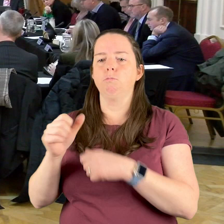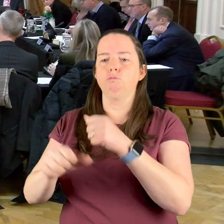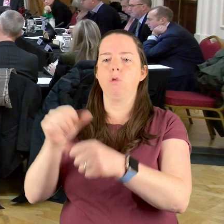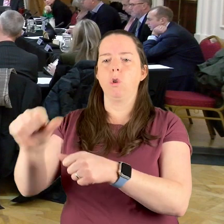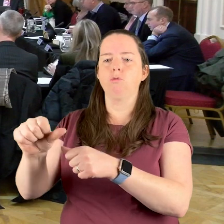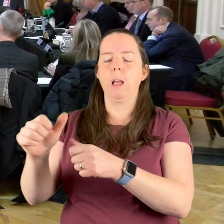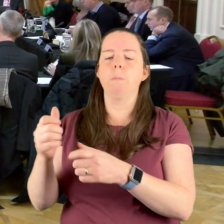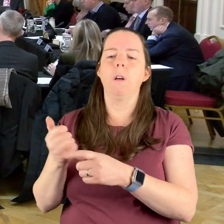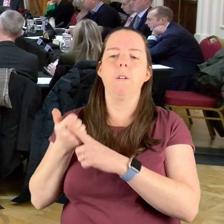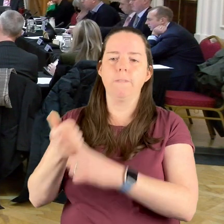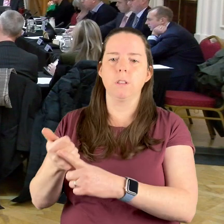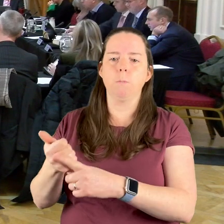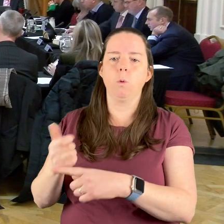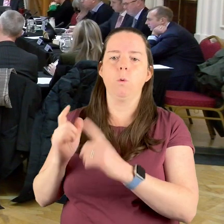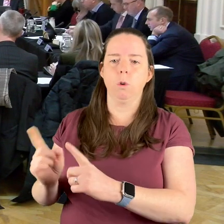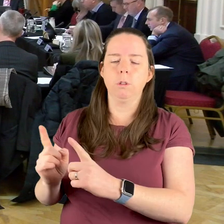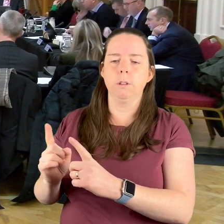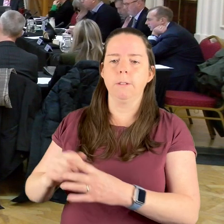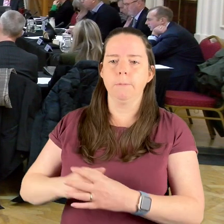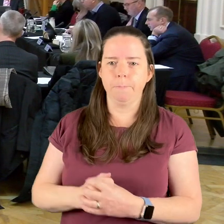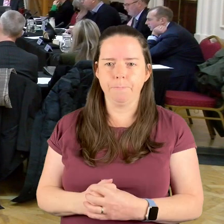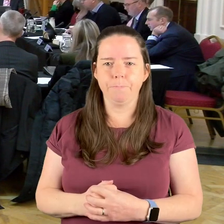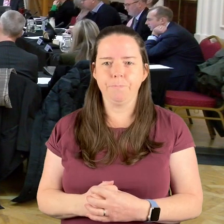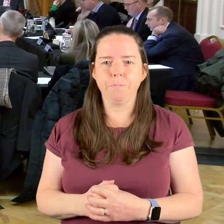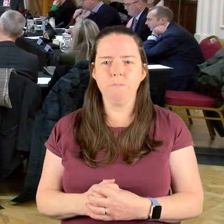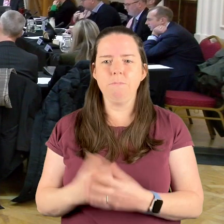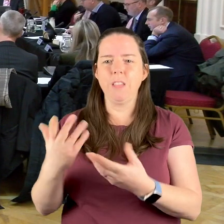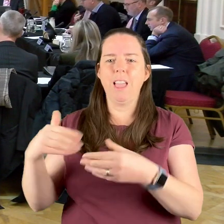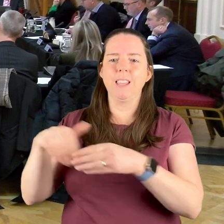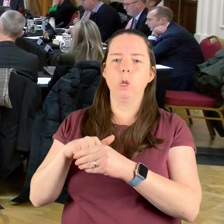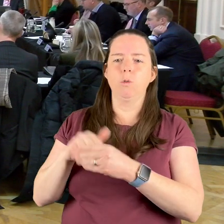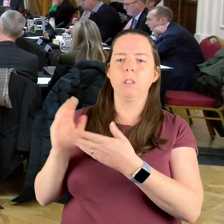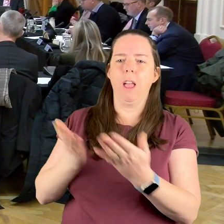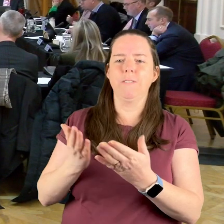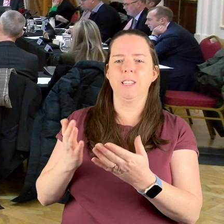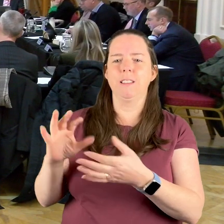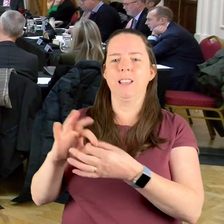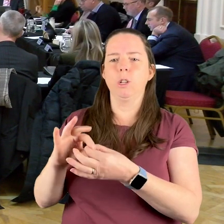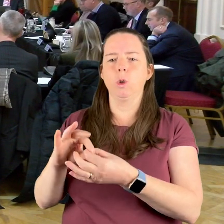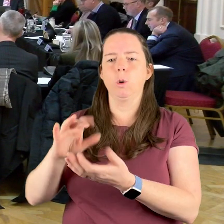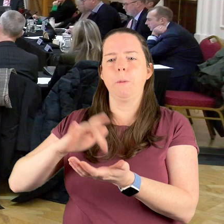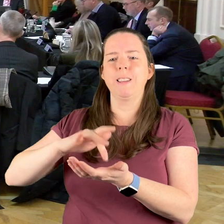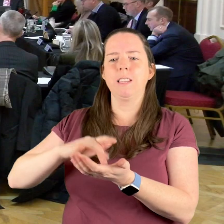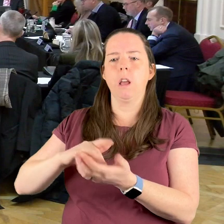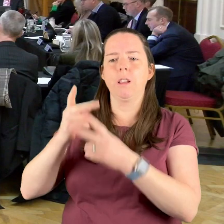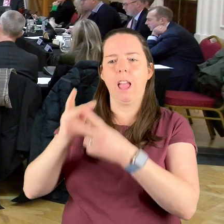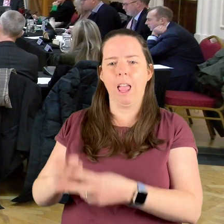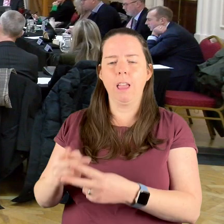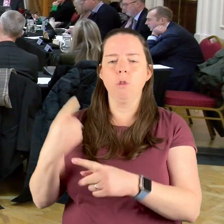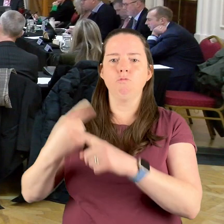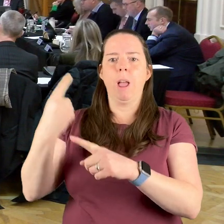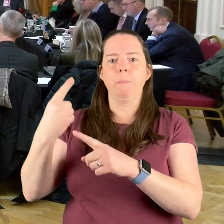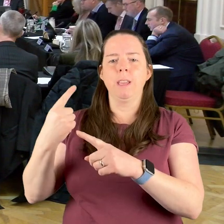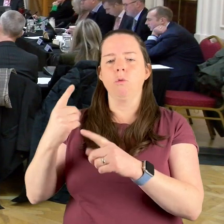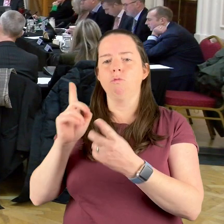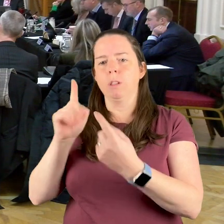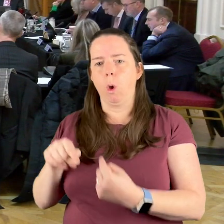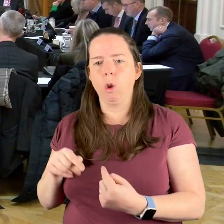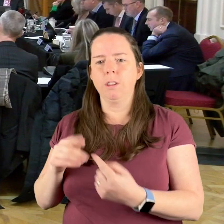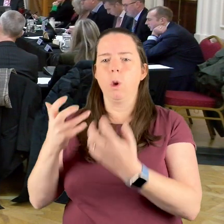Living Independently for Everyone programme of support, which includes services around intermediate